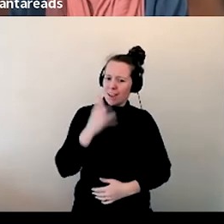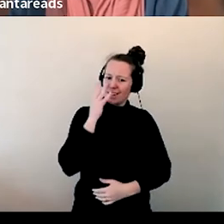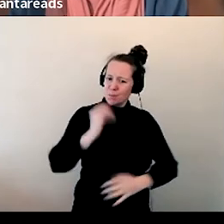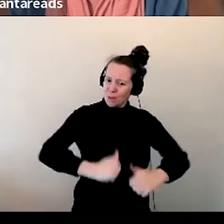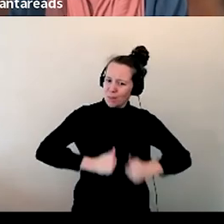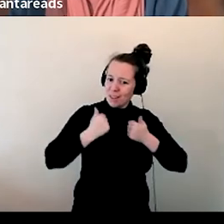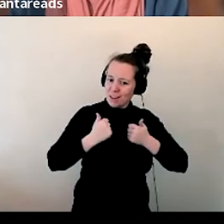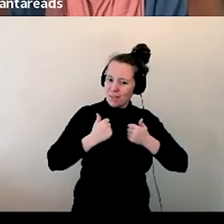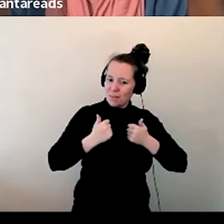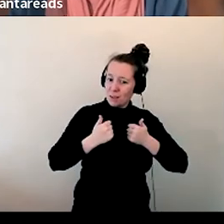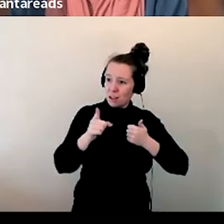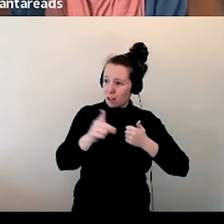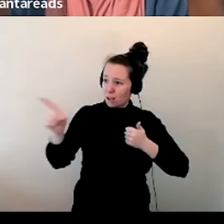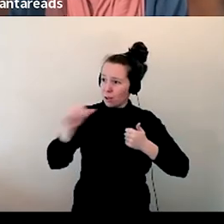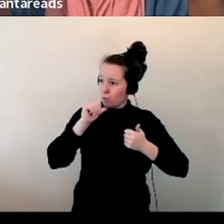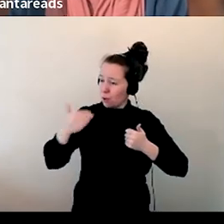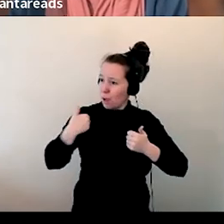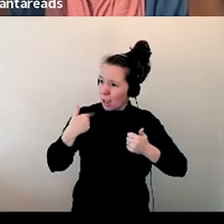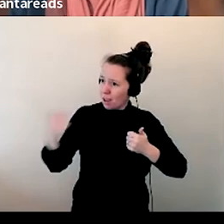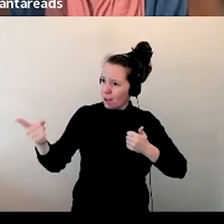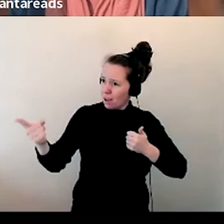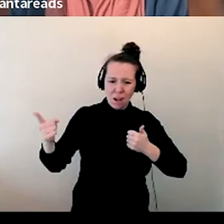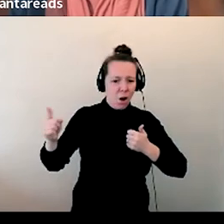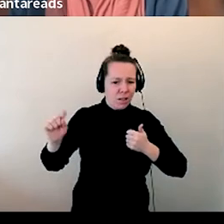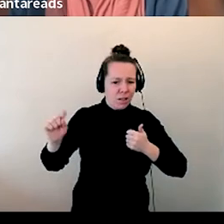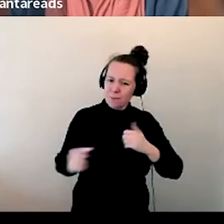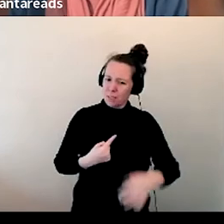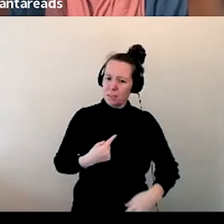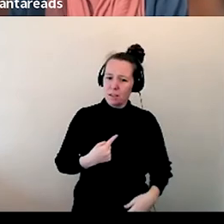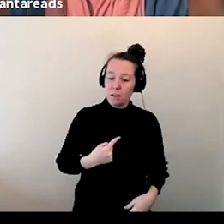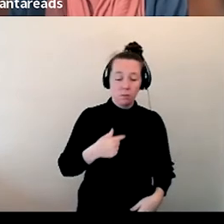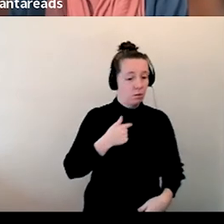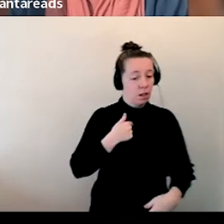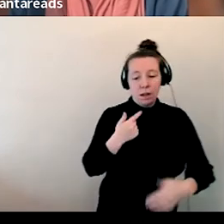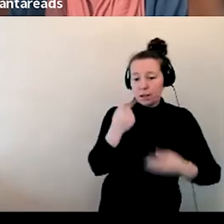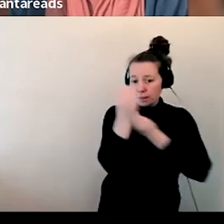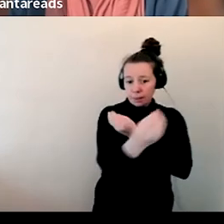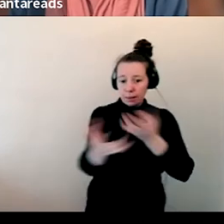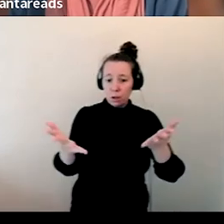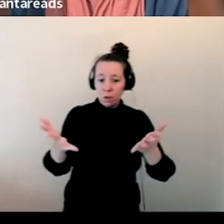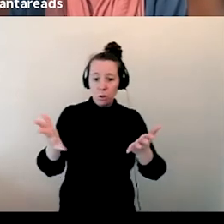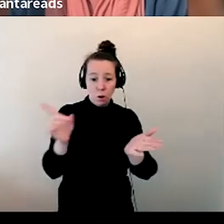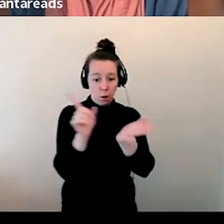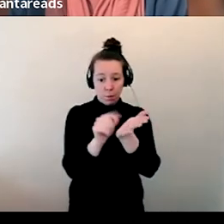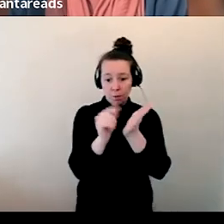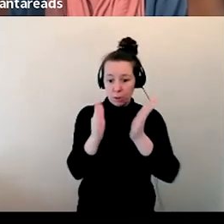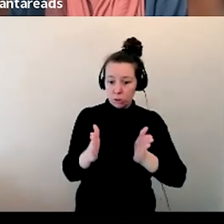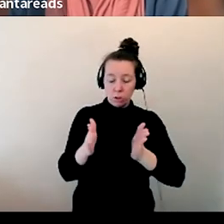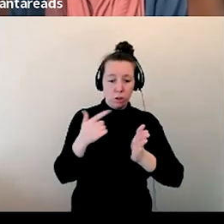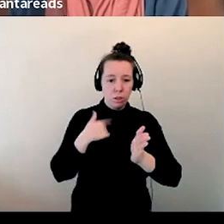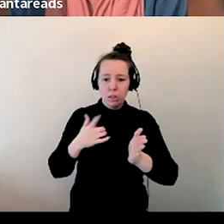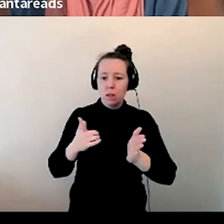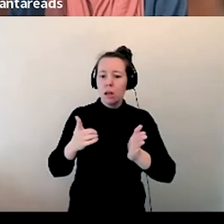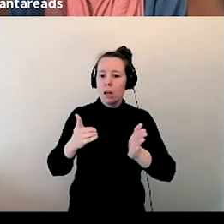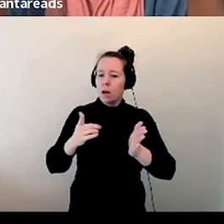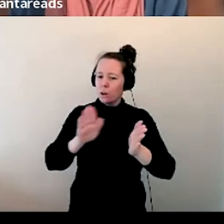my advice to publishers, indie or, you know, big or small, to take, like, do